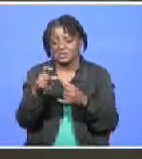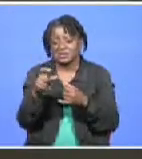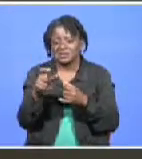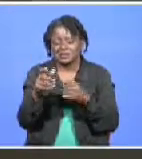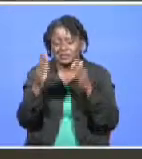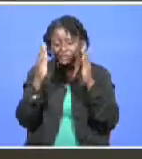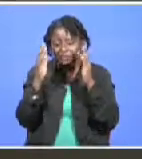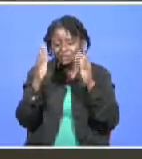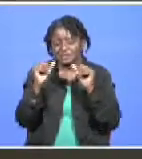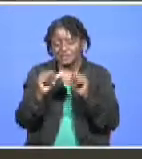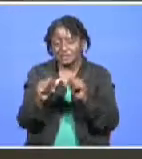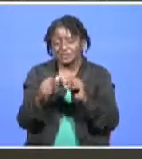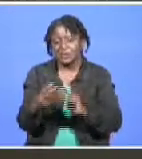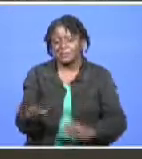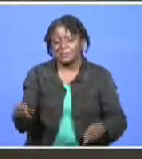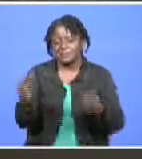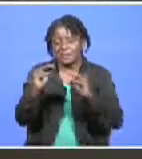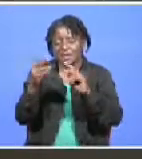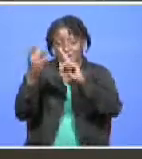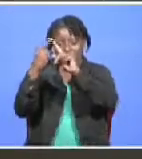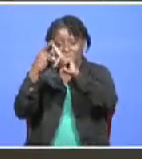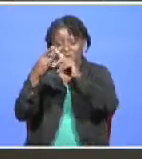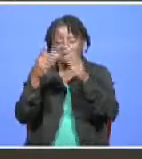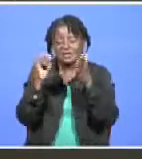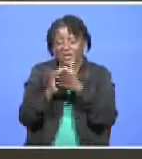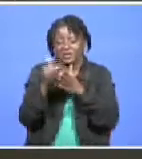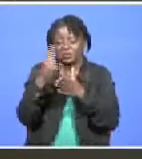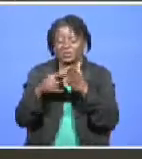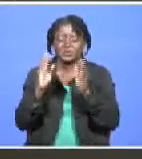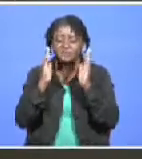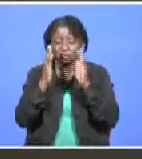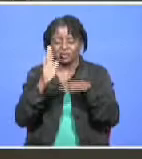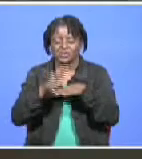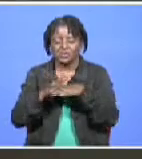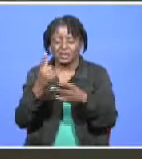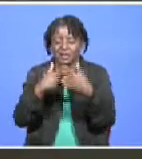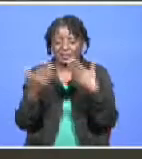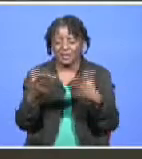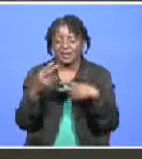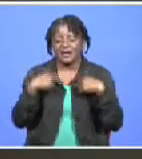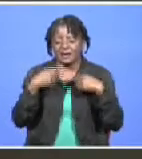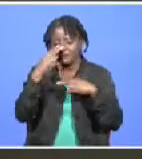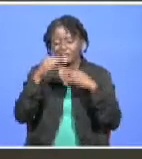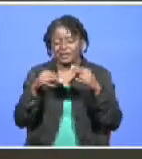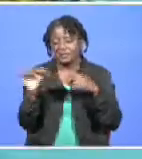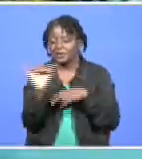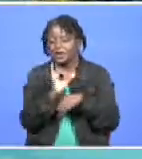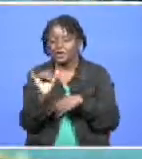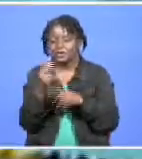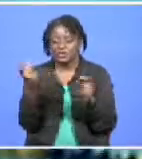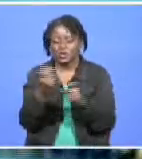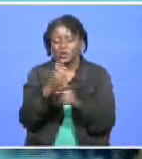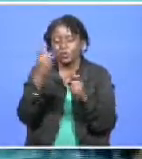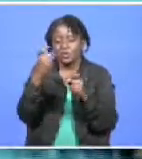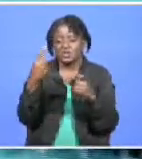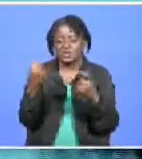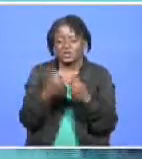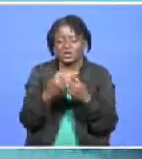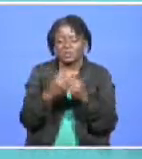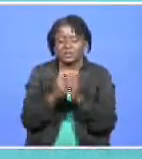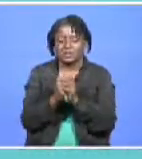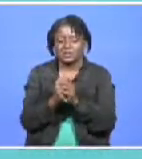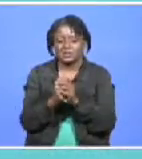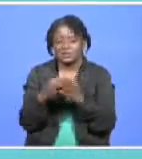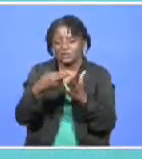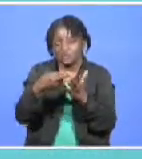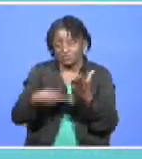main goal of winning the tournament. So that's what we're focused on, and that's what we want to do, is come down here, have fun, but also win the tournament. A record-breaking performance from Bahamian